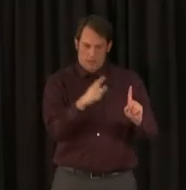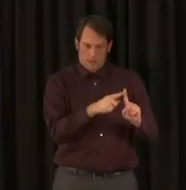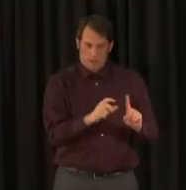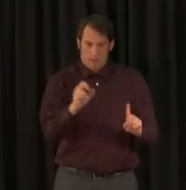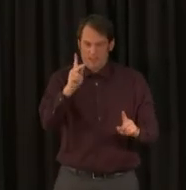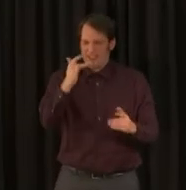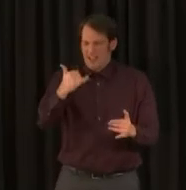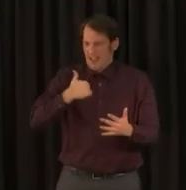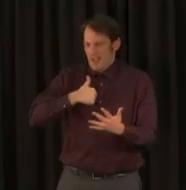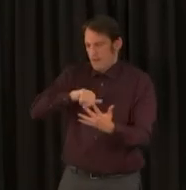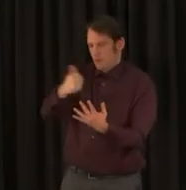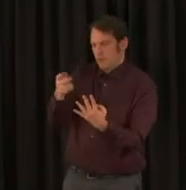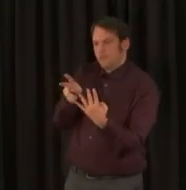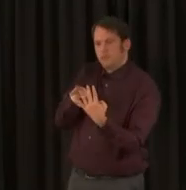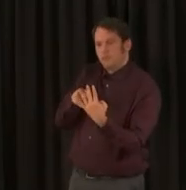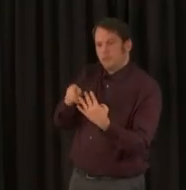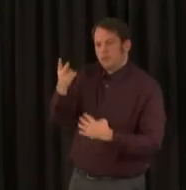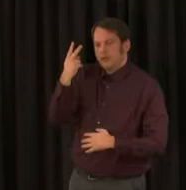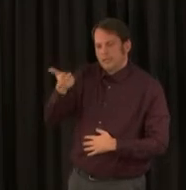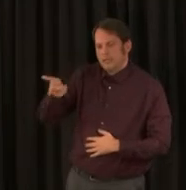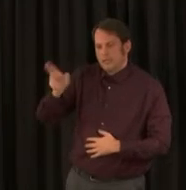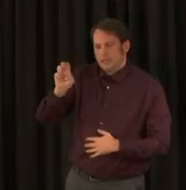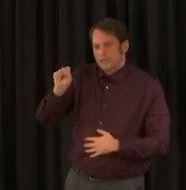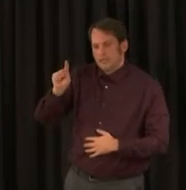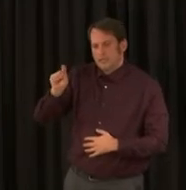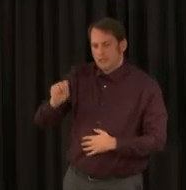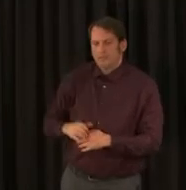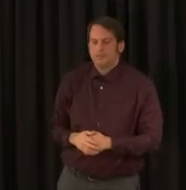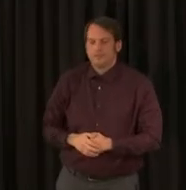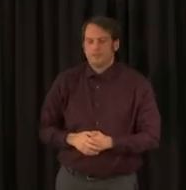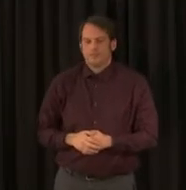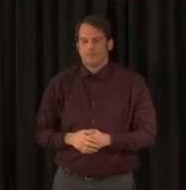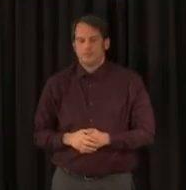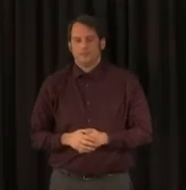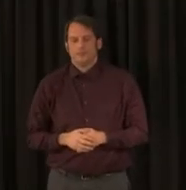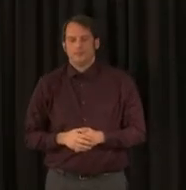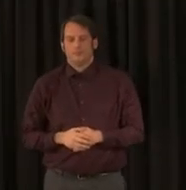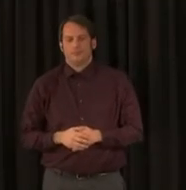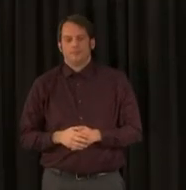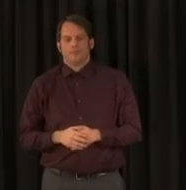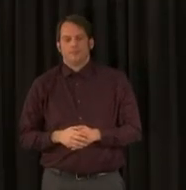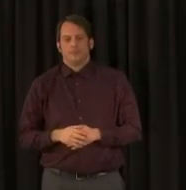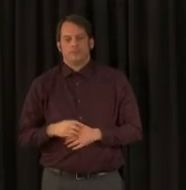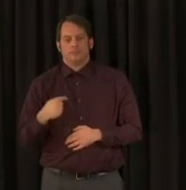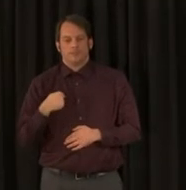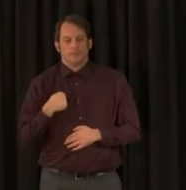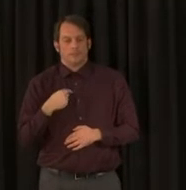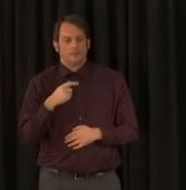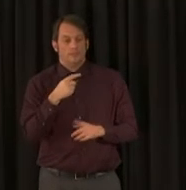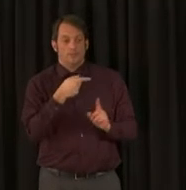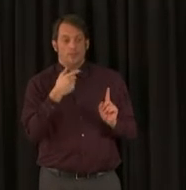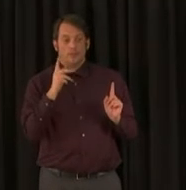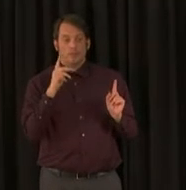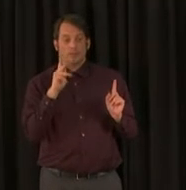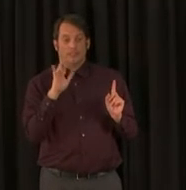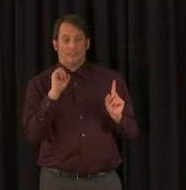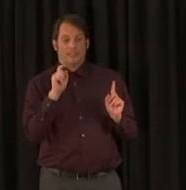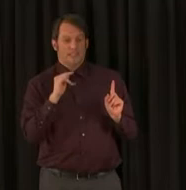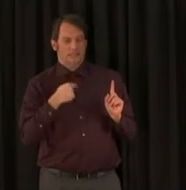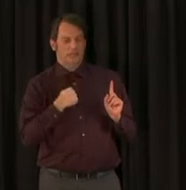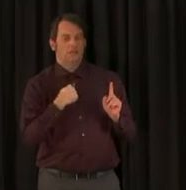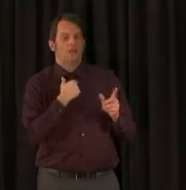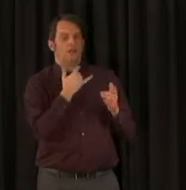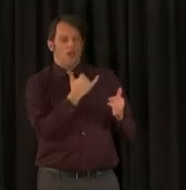guests. So next on the panel, we are really excited to be joined by an actual lender. We talk a